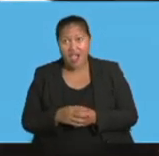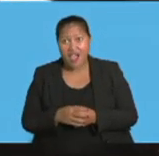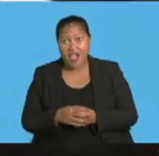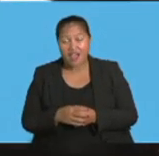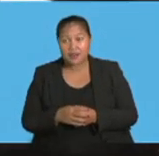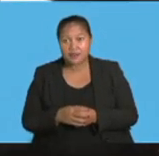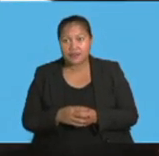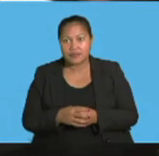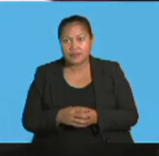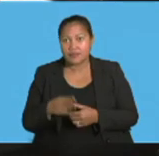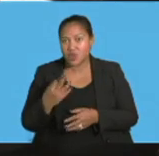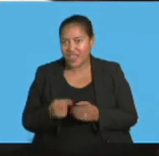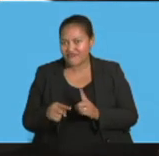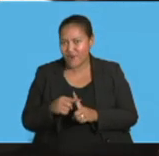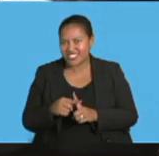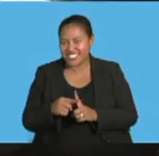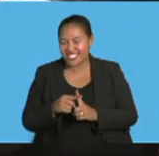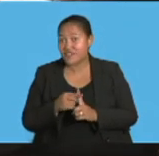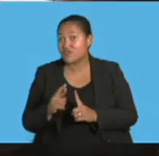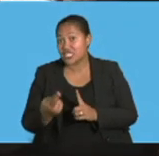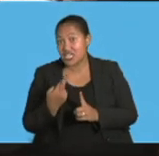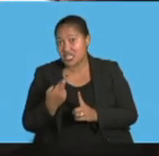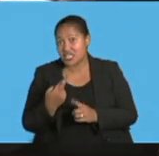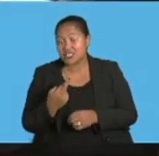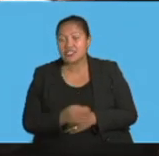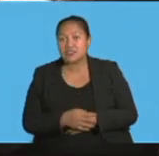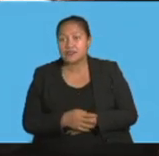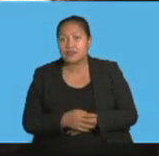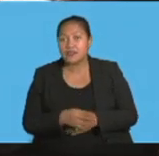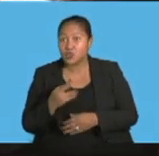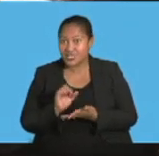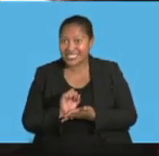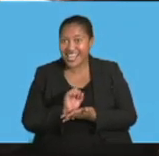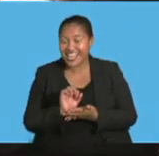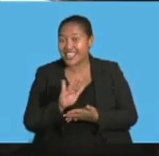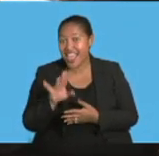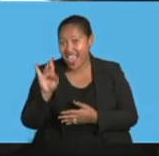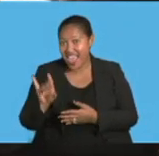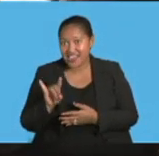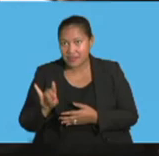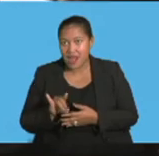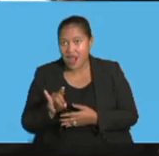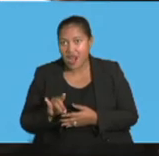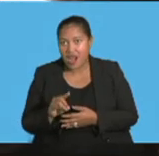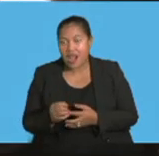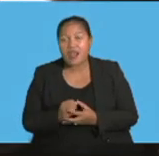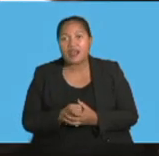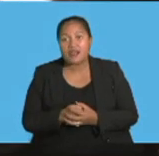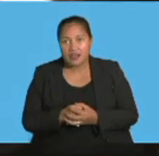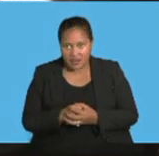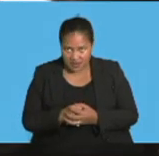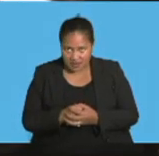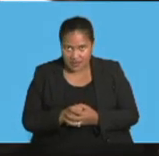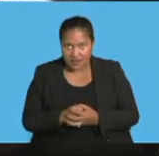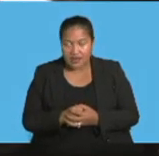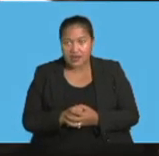generate positive returns from it, either through selling that particular animal or through keeping it in case of dairy